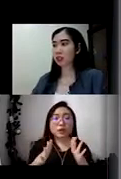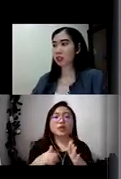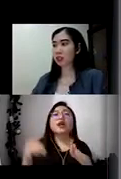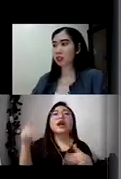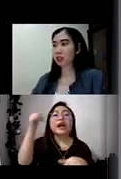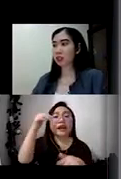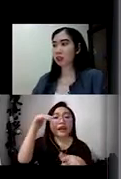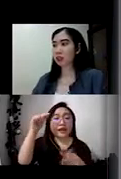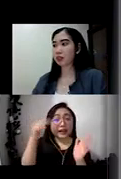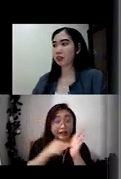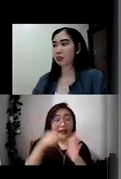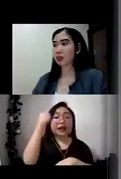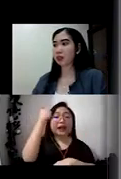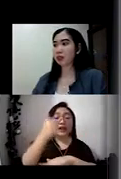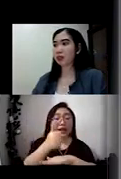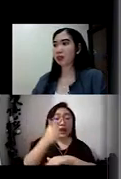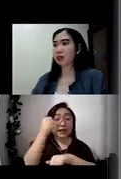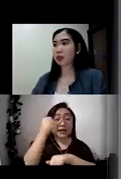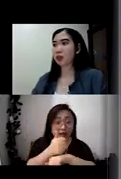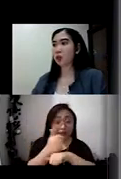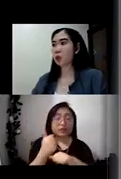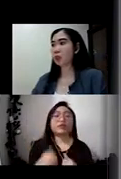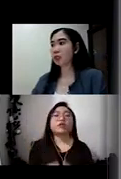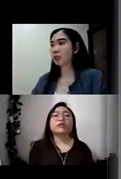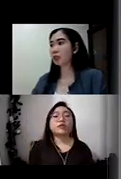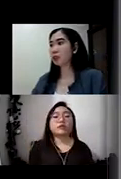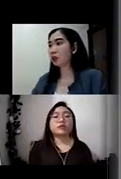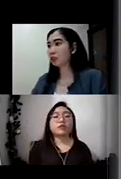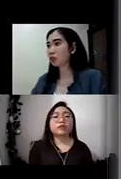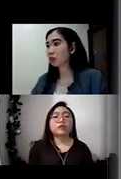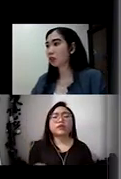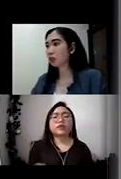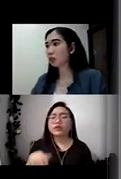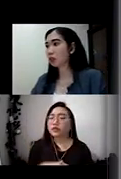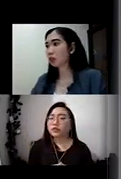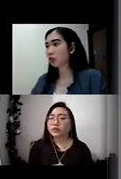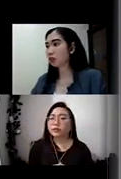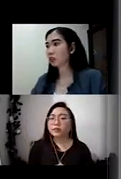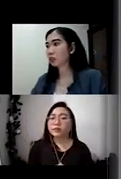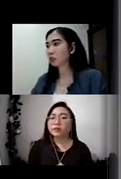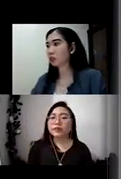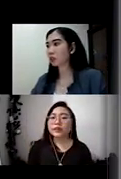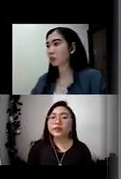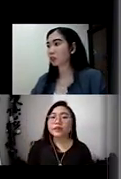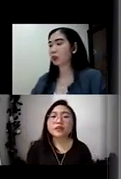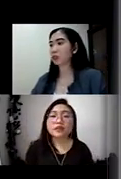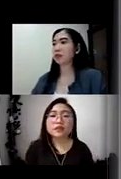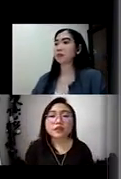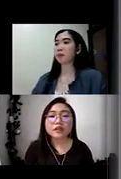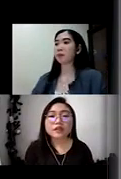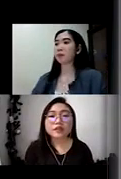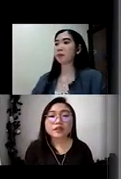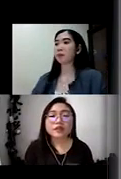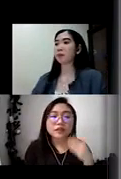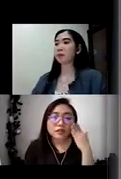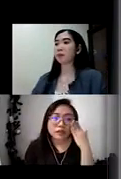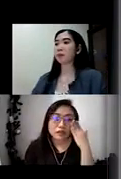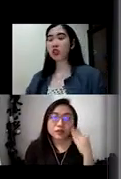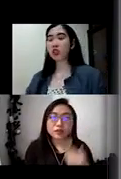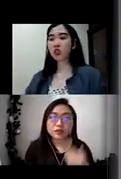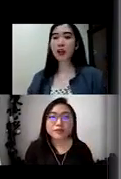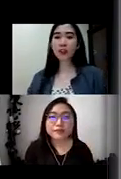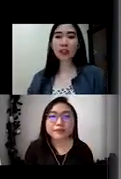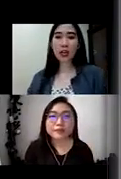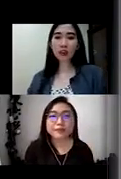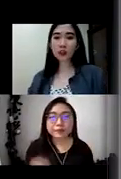assign. Yeah. So what's okay, commented. So ano